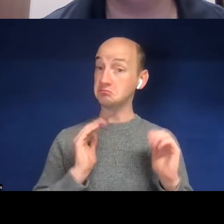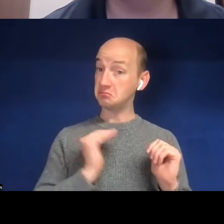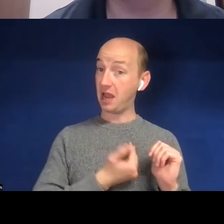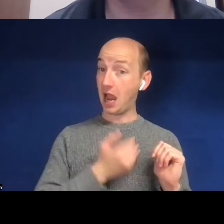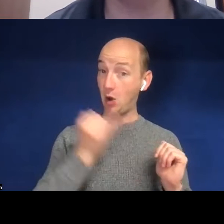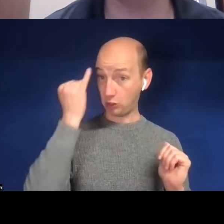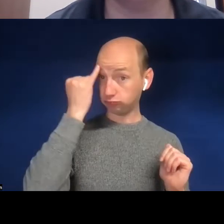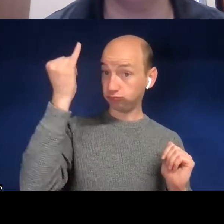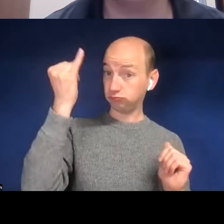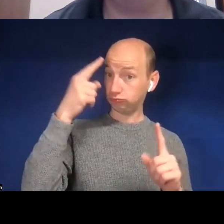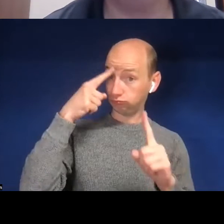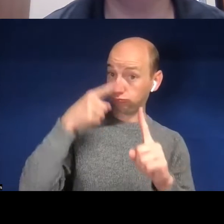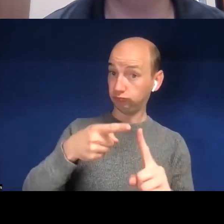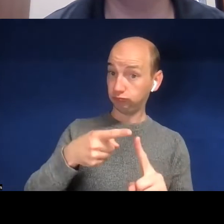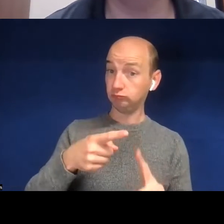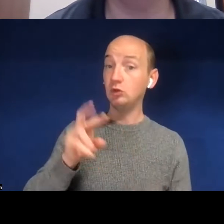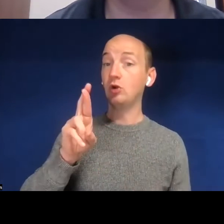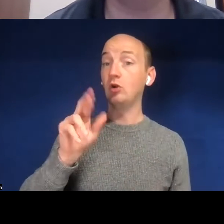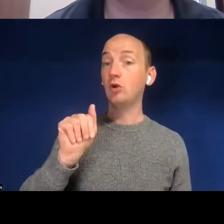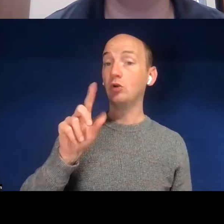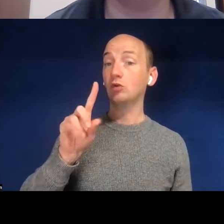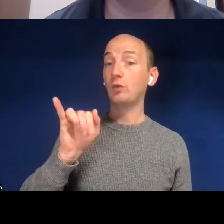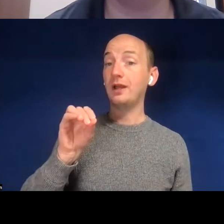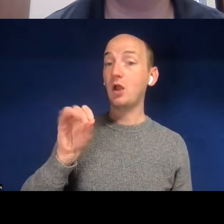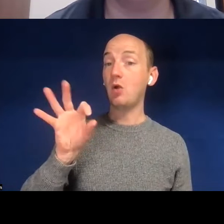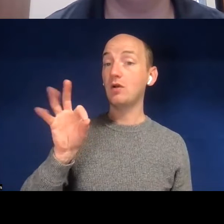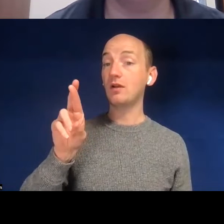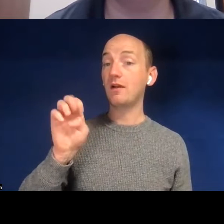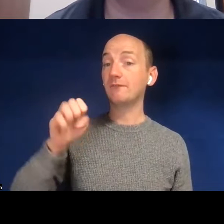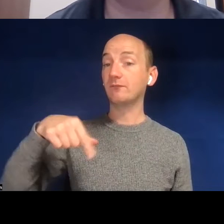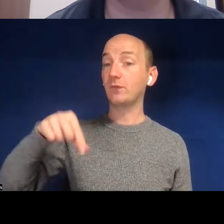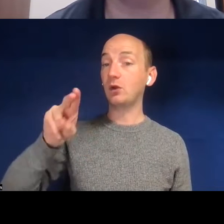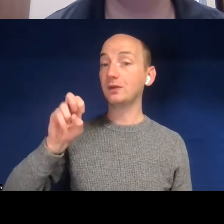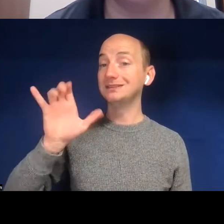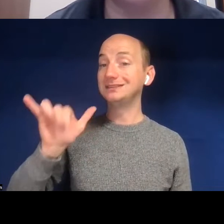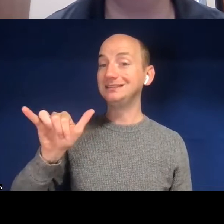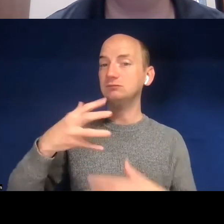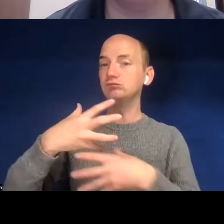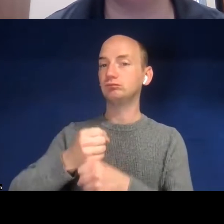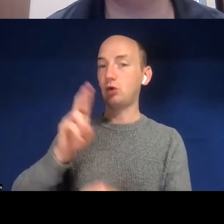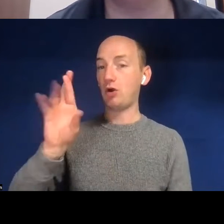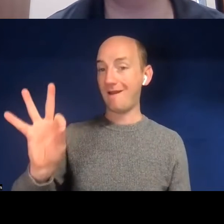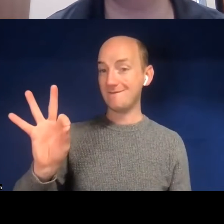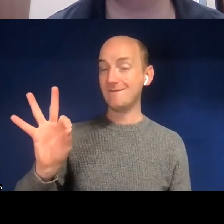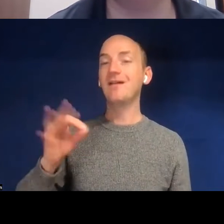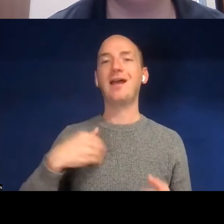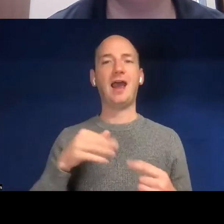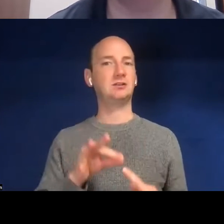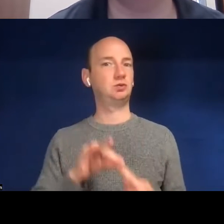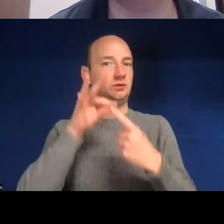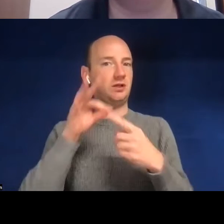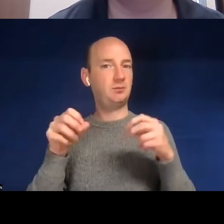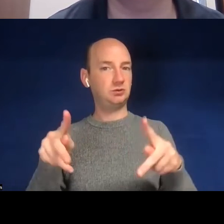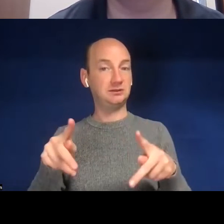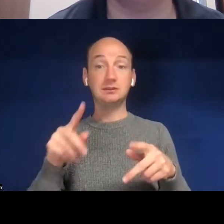RF sensing for short, brings unique opportunities. It operates remotely. It doesn't have to be on your body.